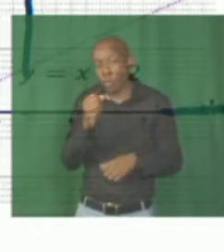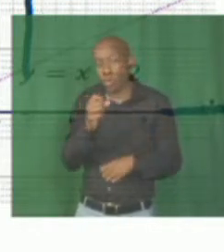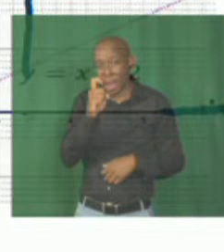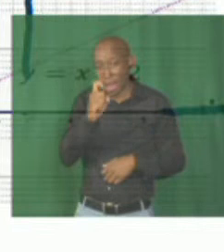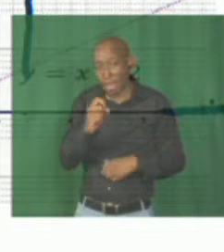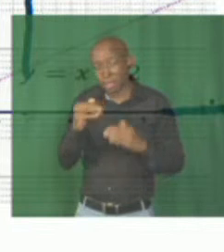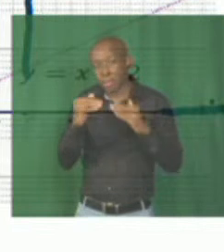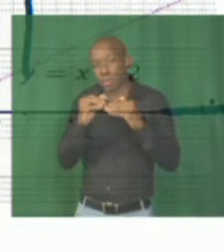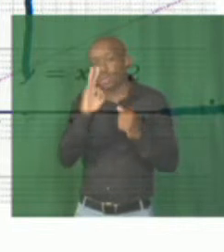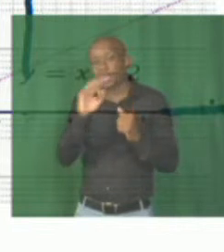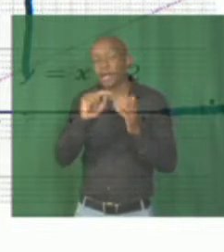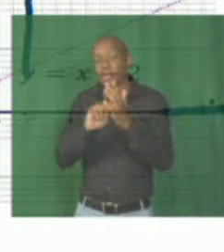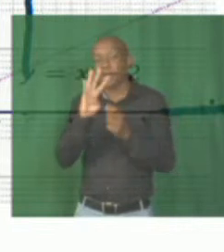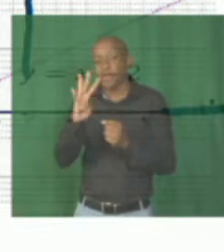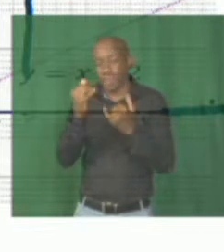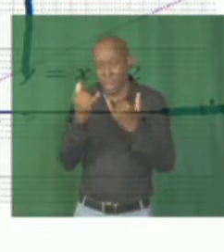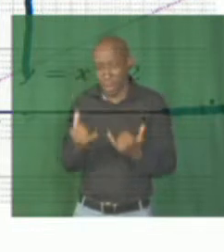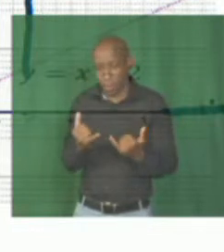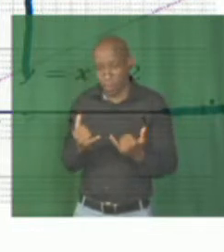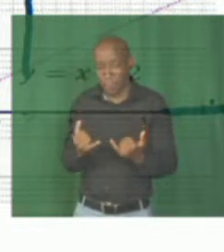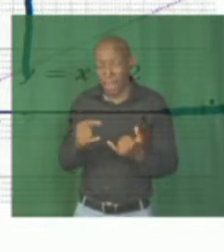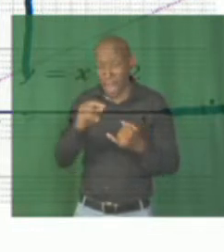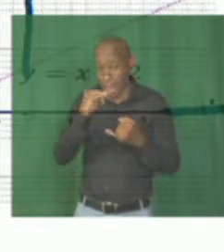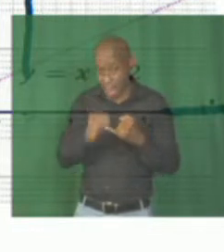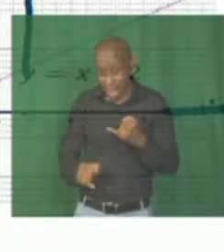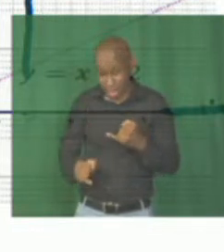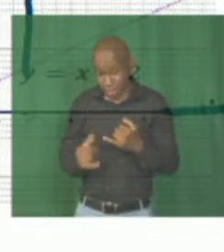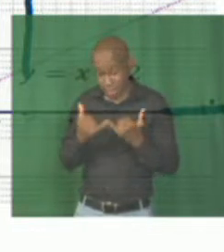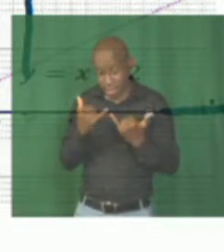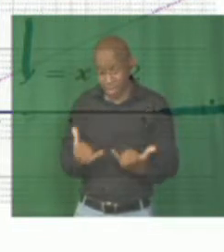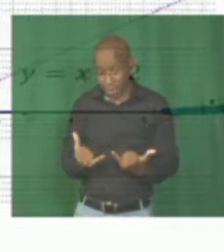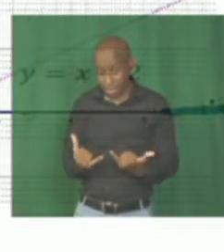to 3.4. Then lastly now